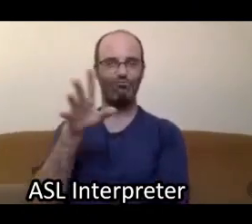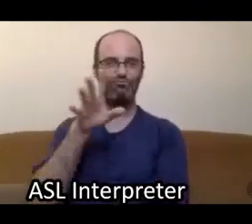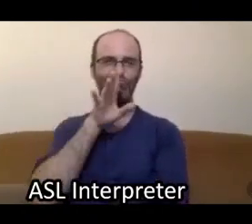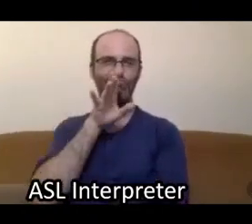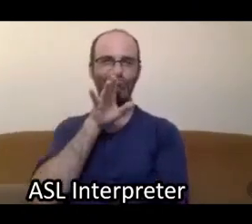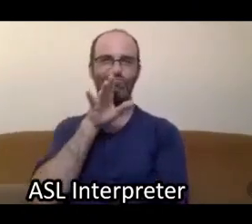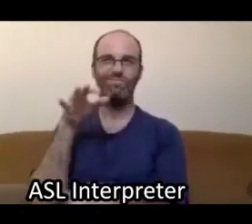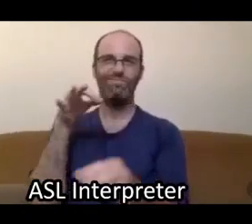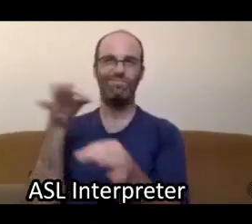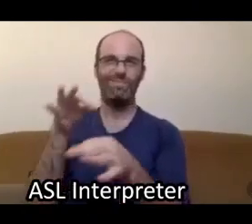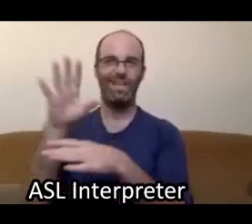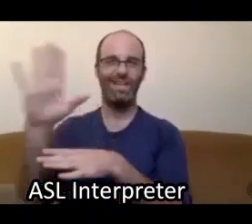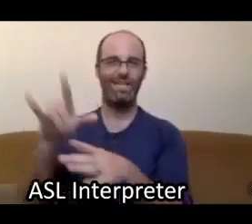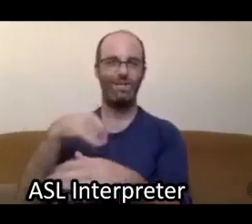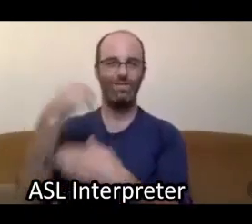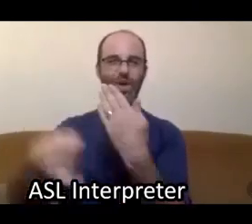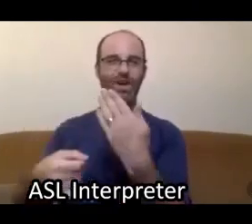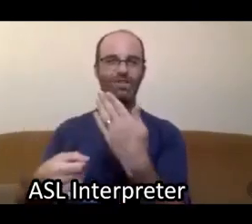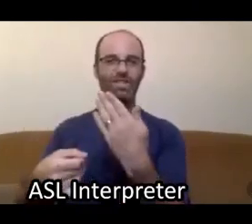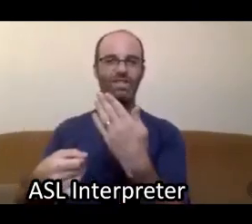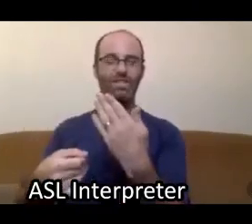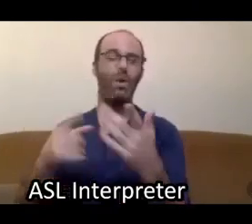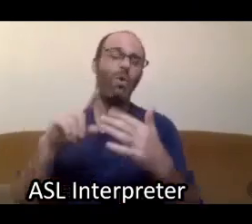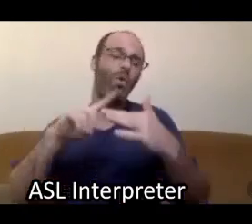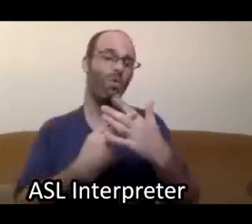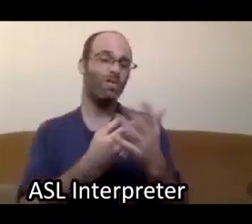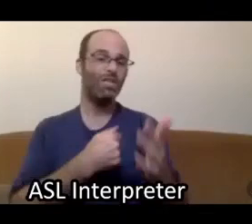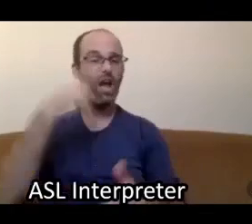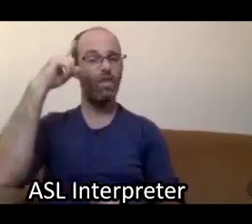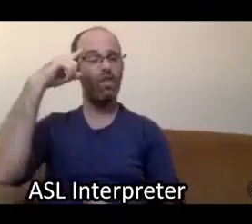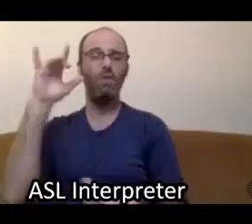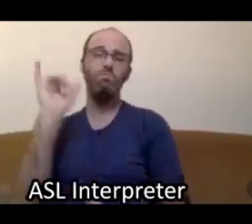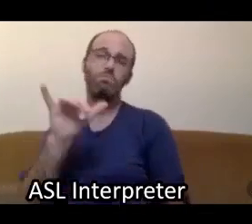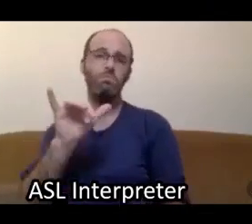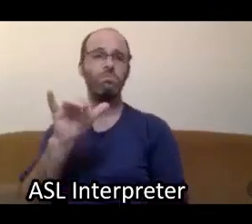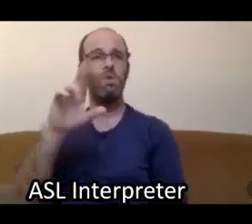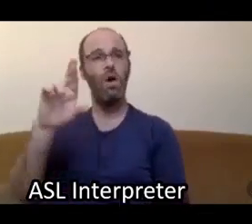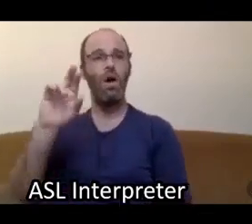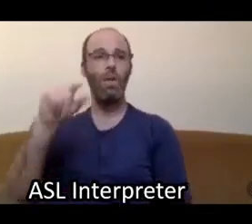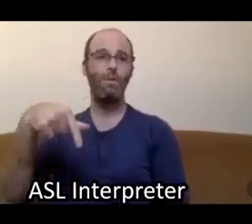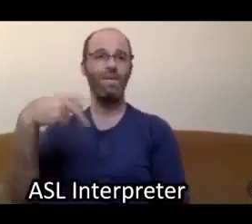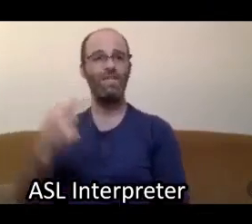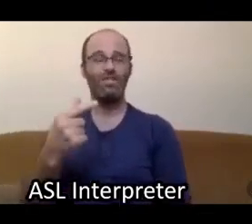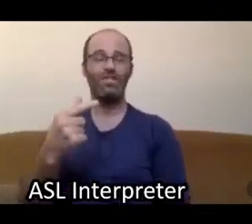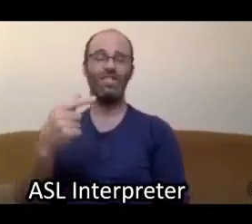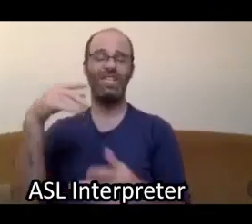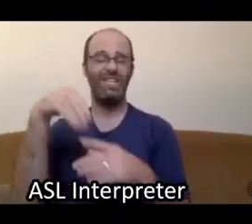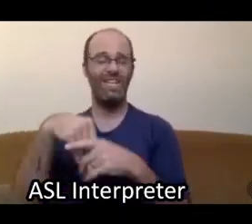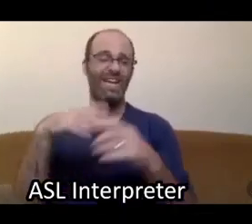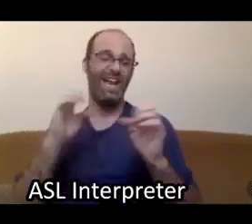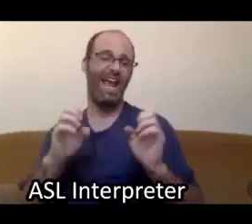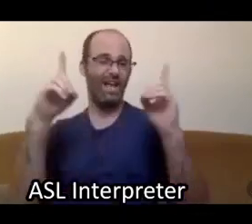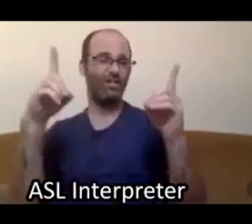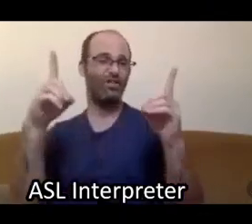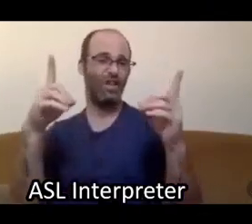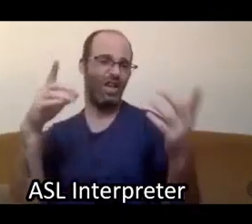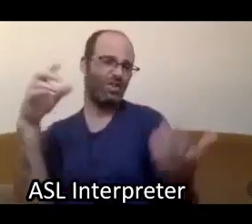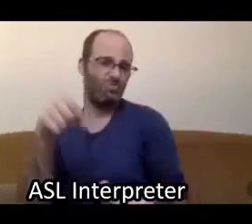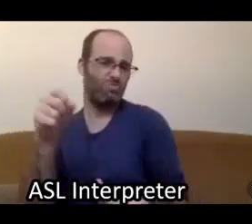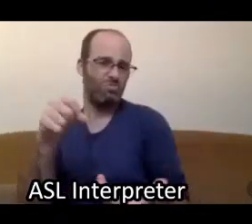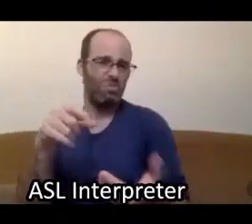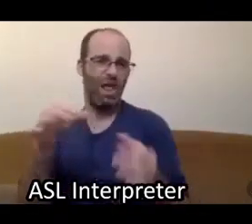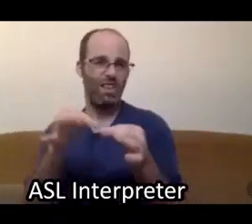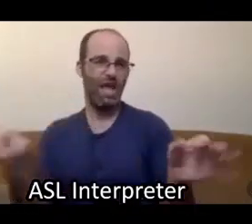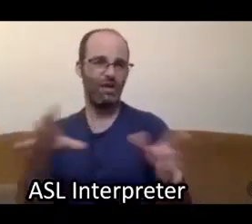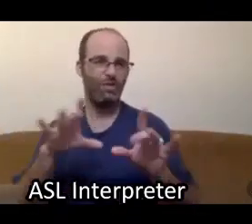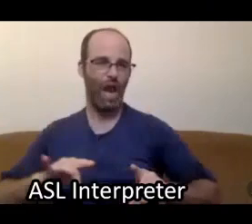I was initially thinking, oh, role play games in the education space, language acquisition. And then that